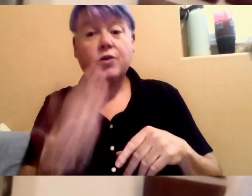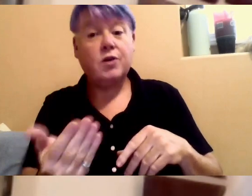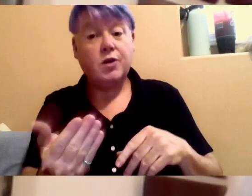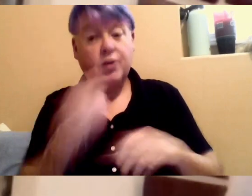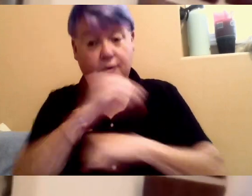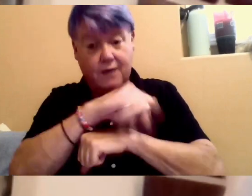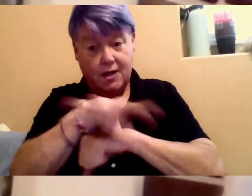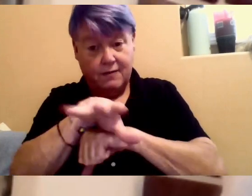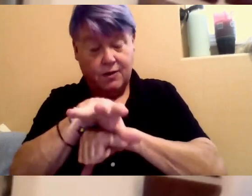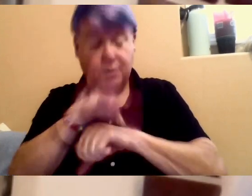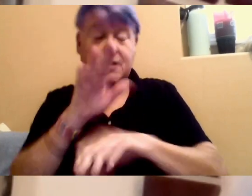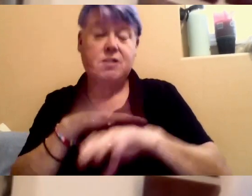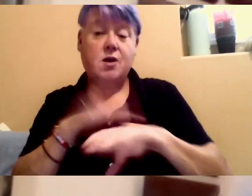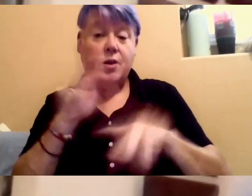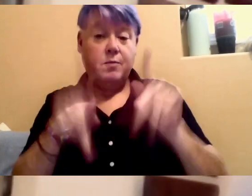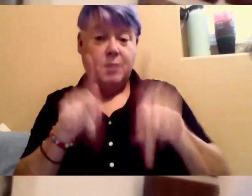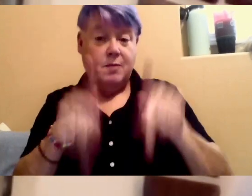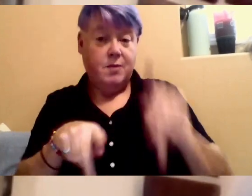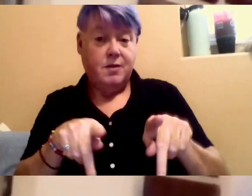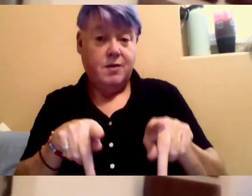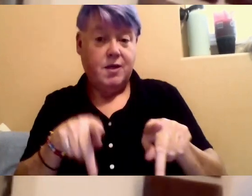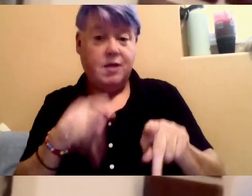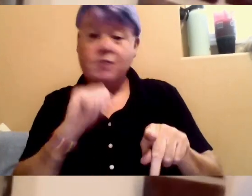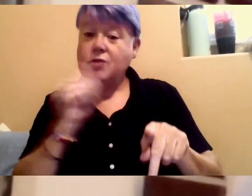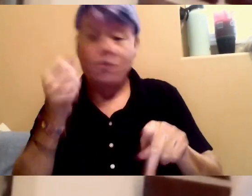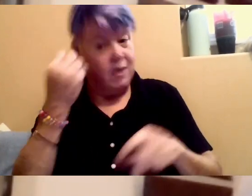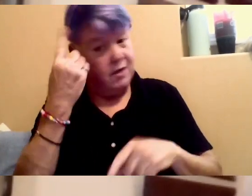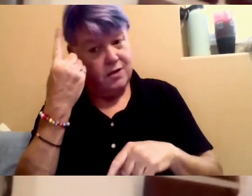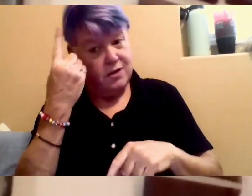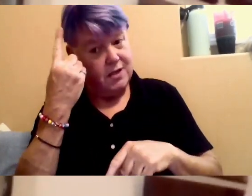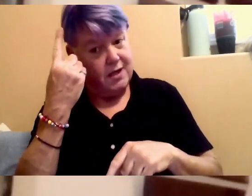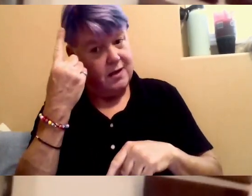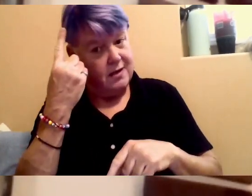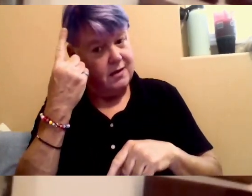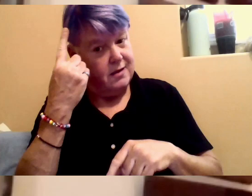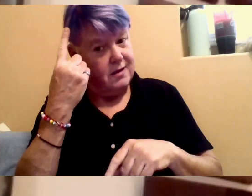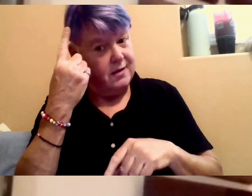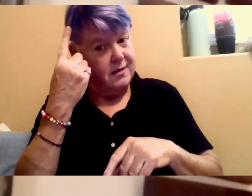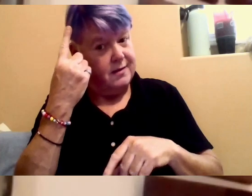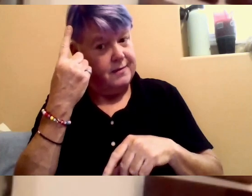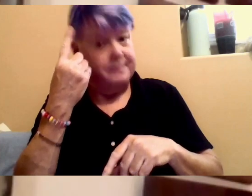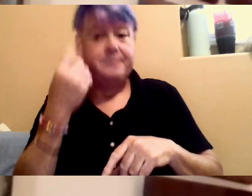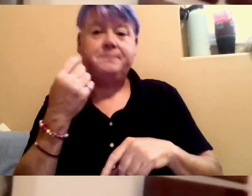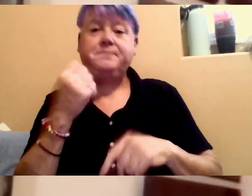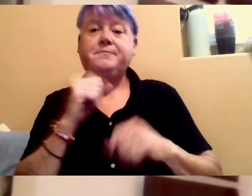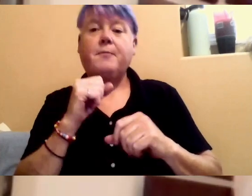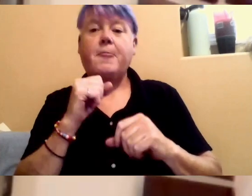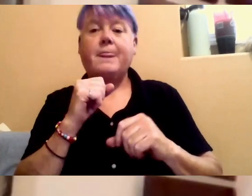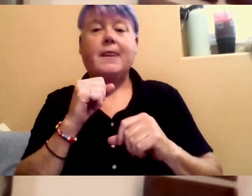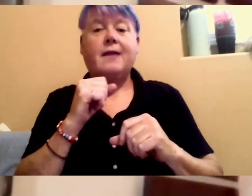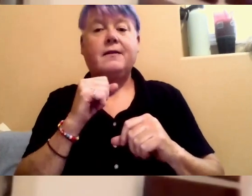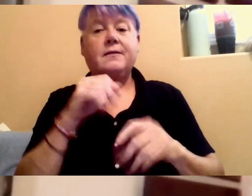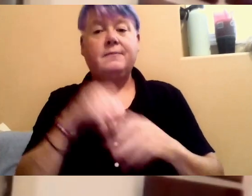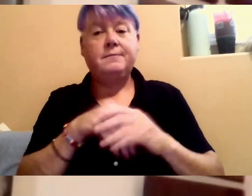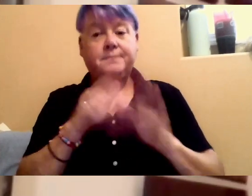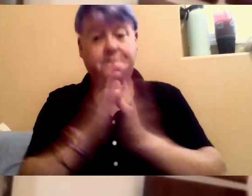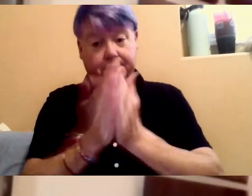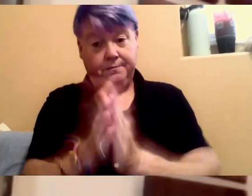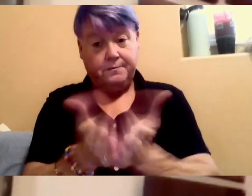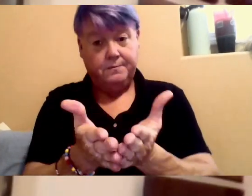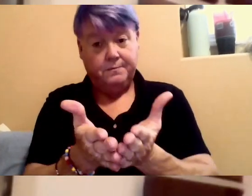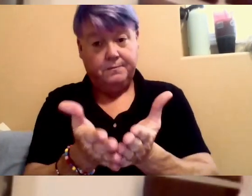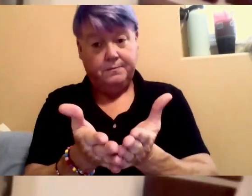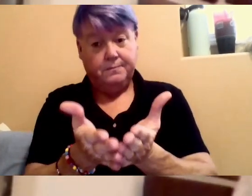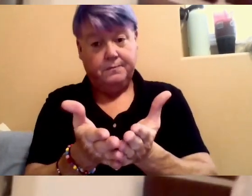that you're not aware of. And in this book,